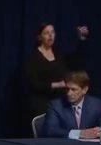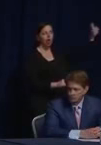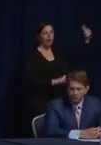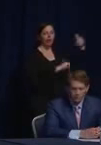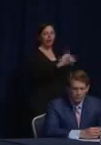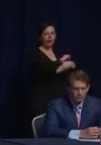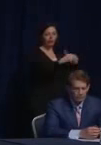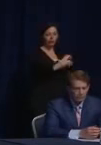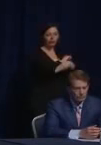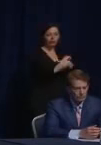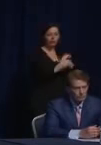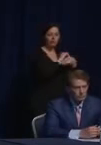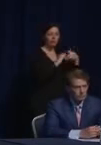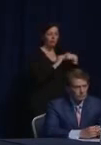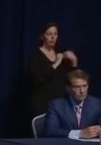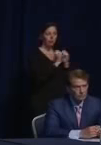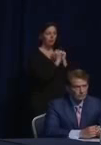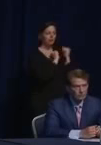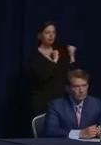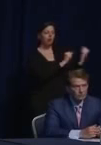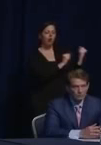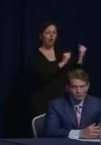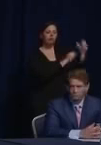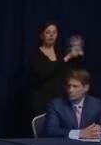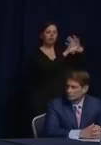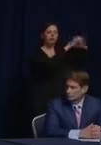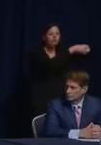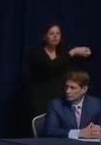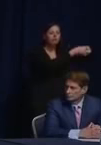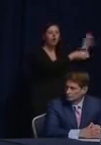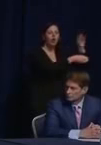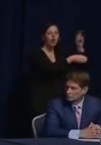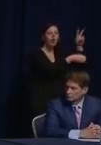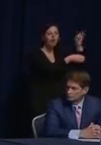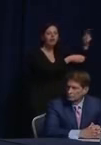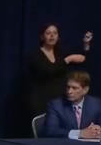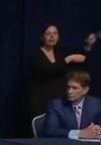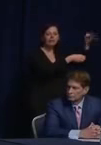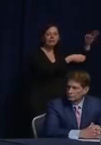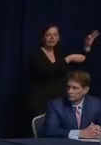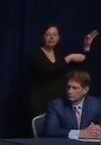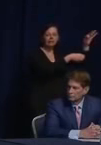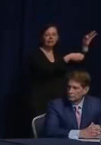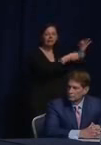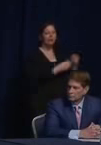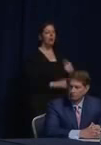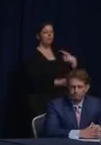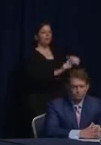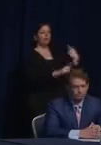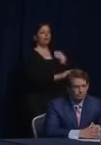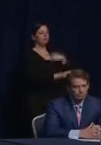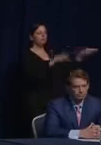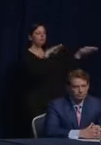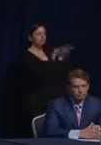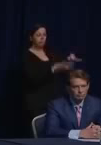to them on how to handle positive COVID-19 cases in long-term care settings.